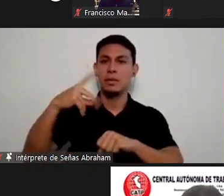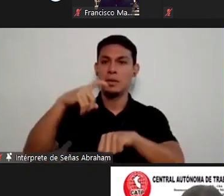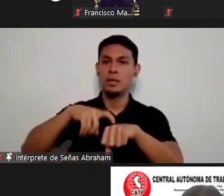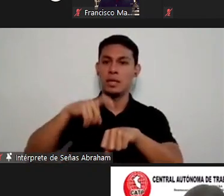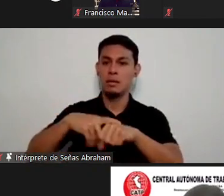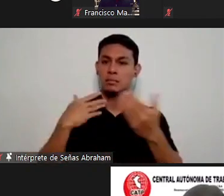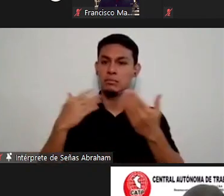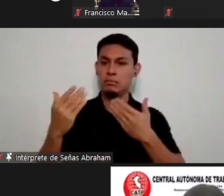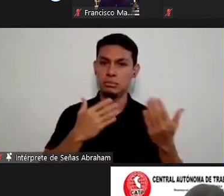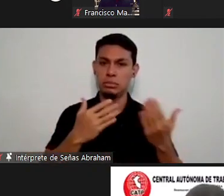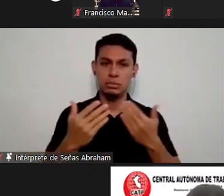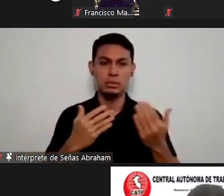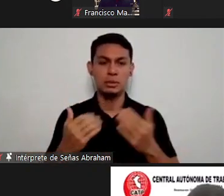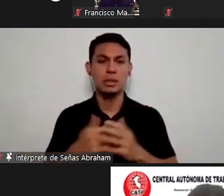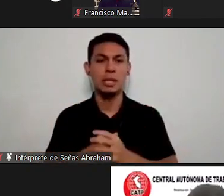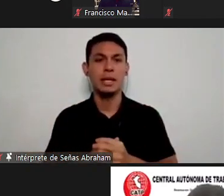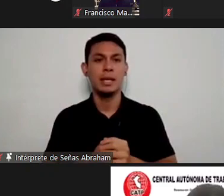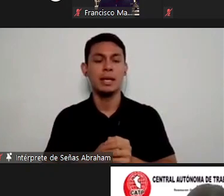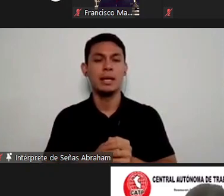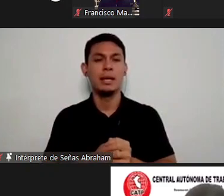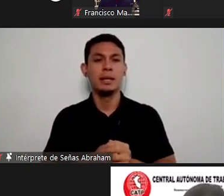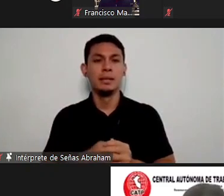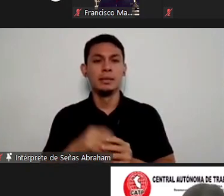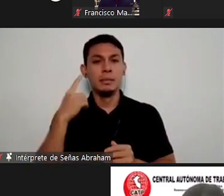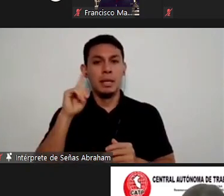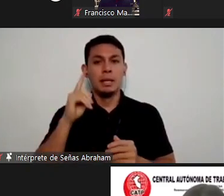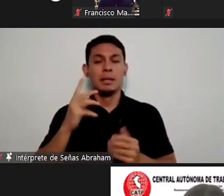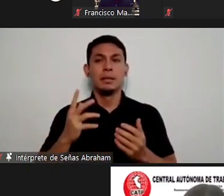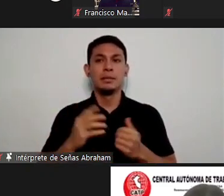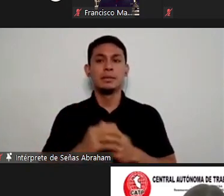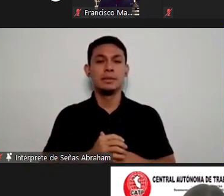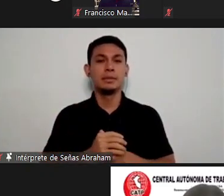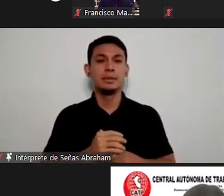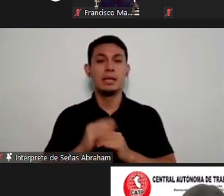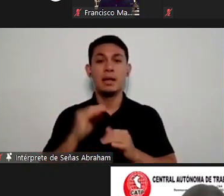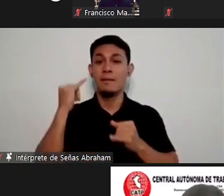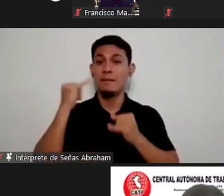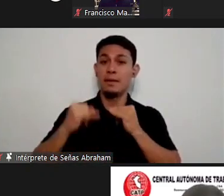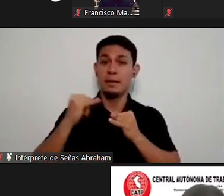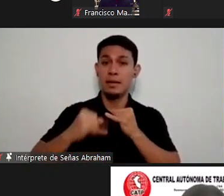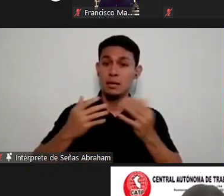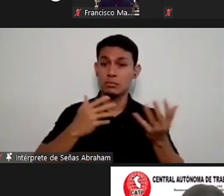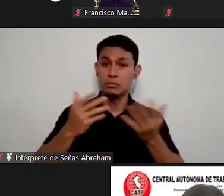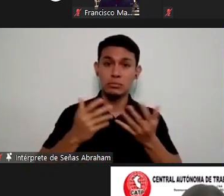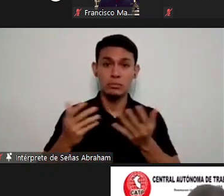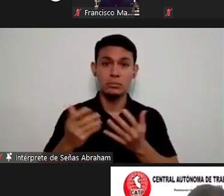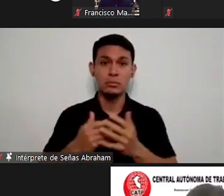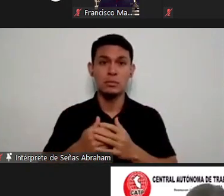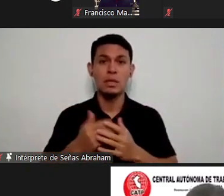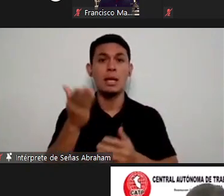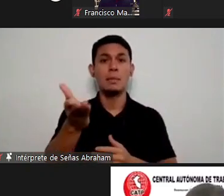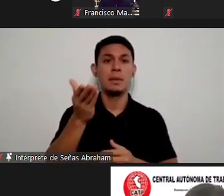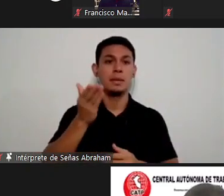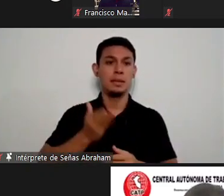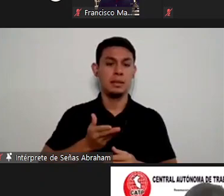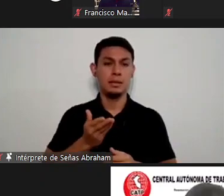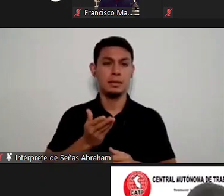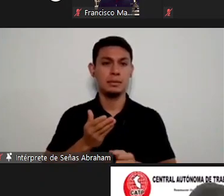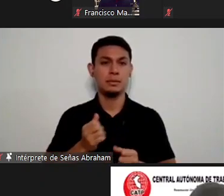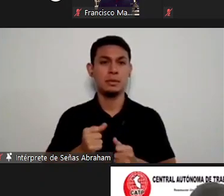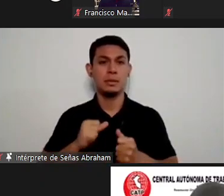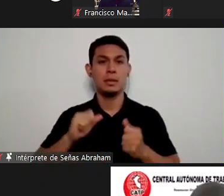coming towards the end of the second round of intervention and in order to get to our final round of interventions